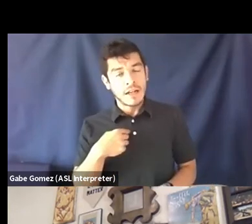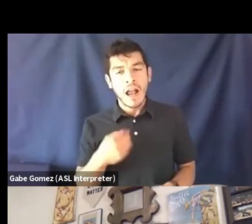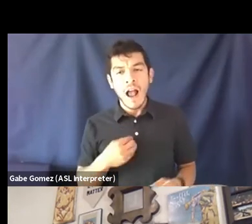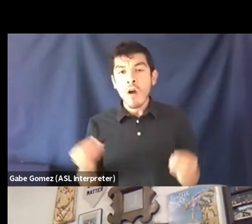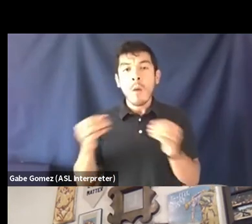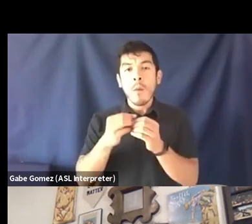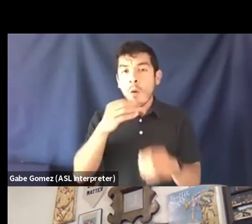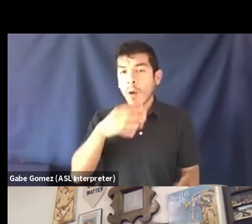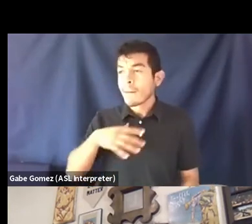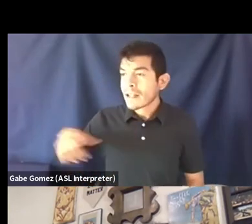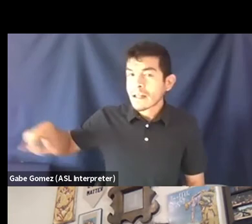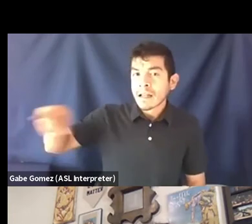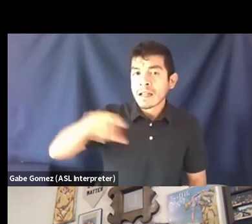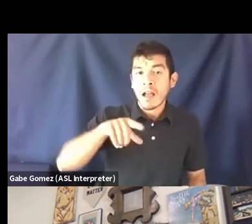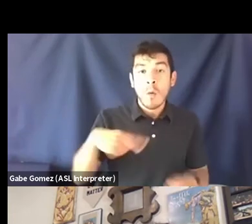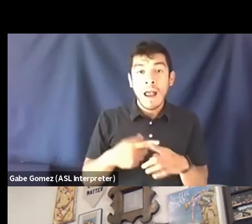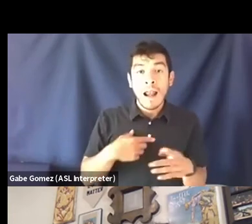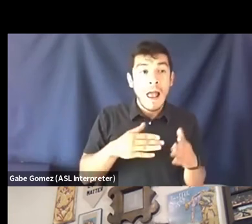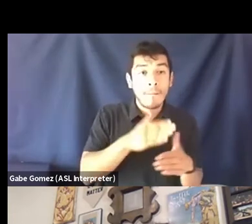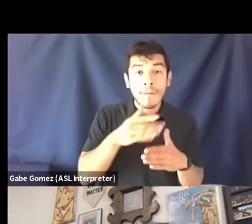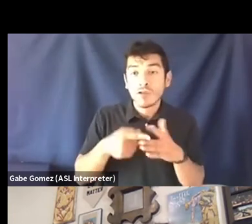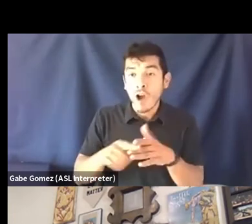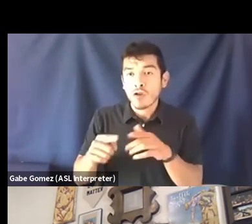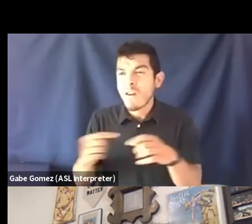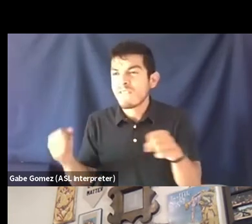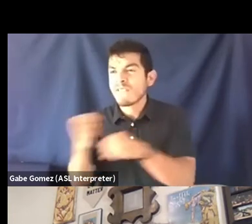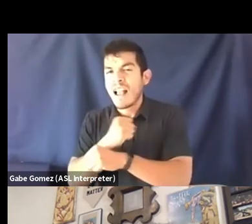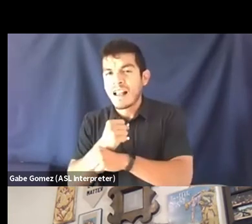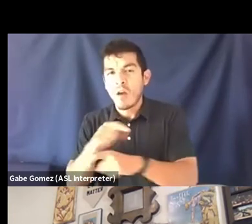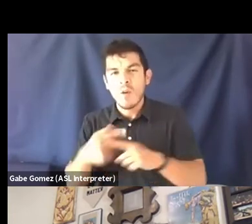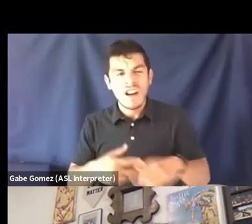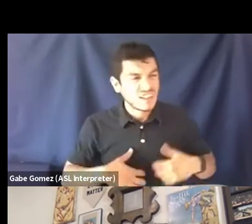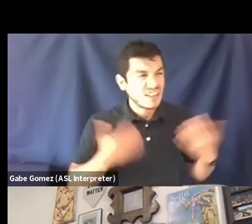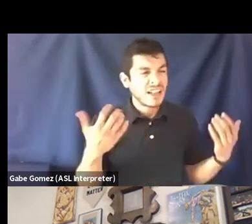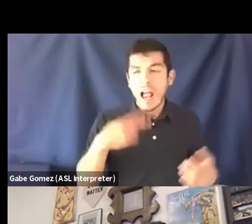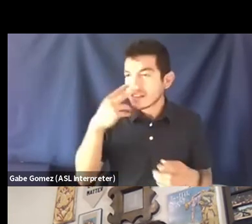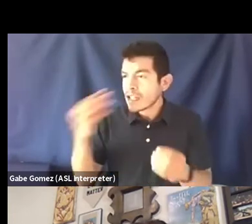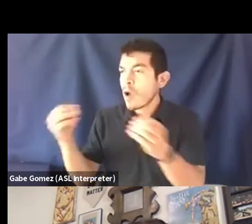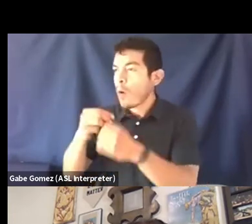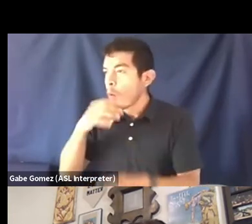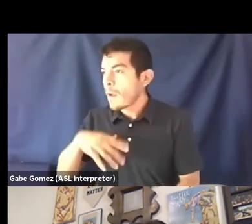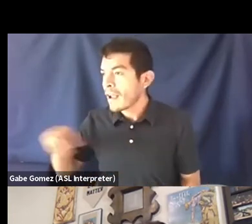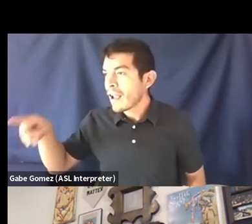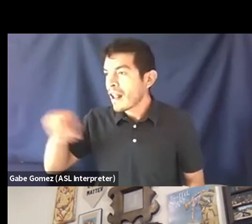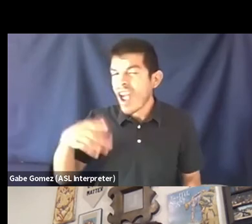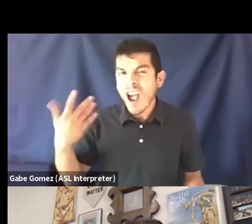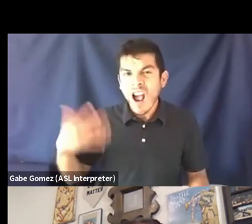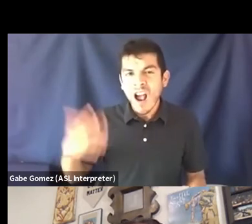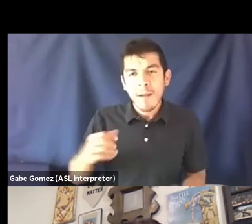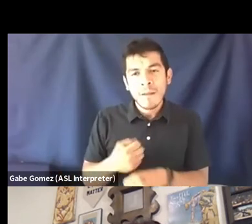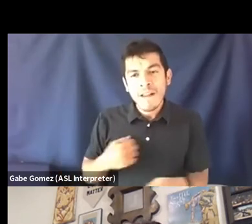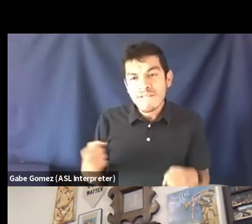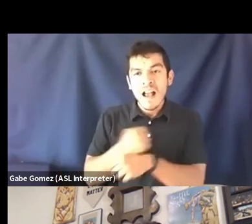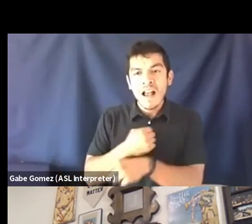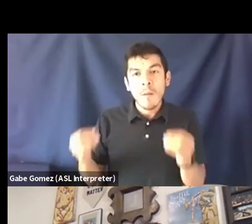then as we began to fight and we were so angry and outraged, it made us fight on and look further and investigate further. And